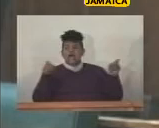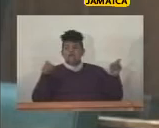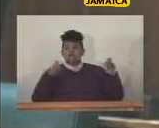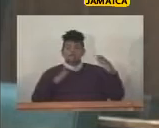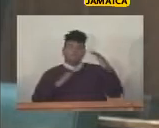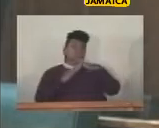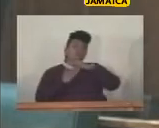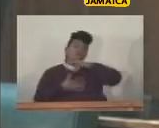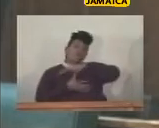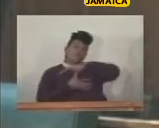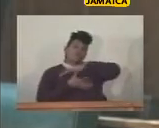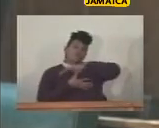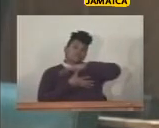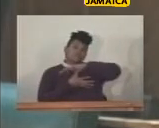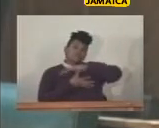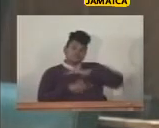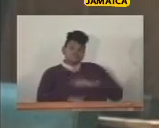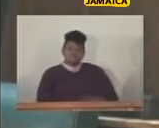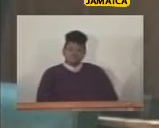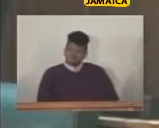top priority.